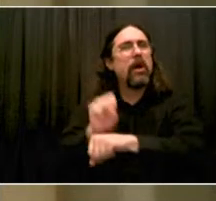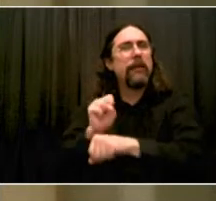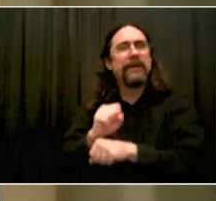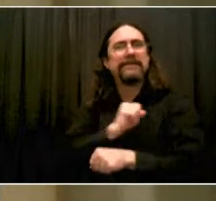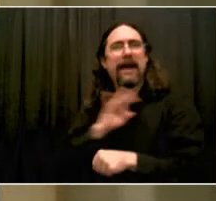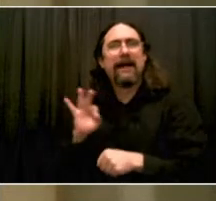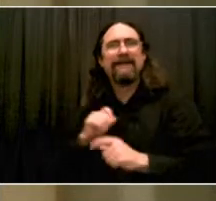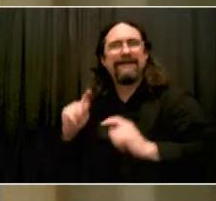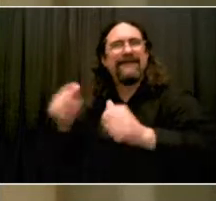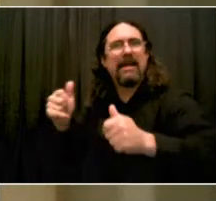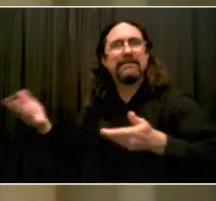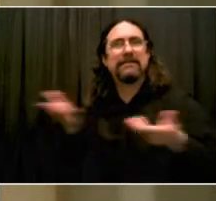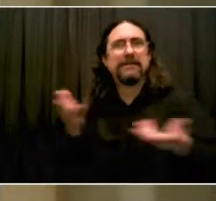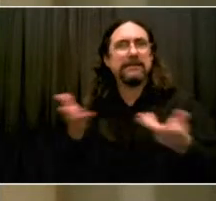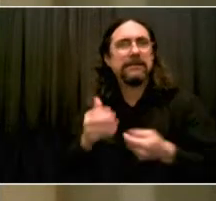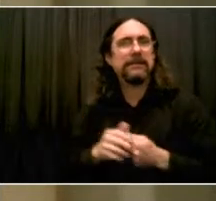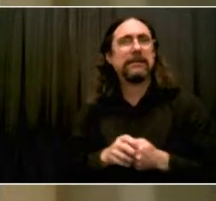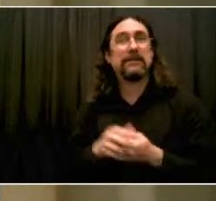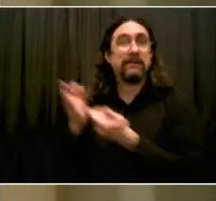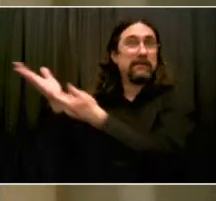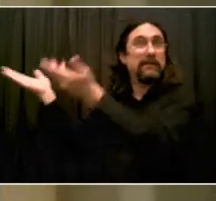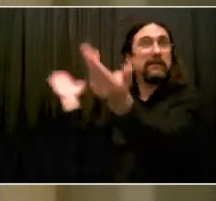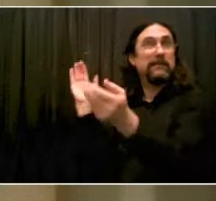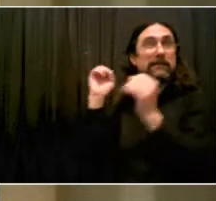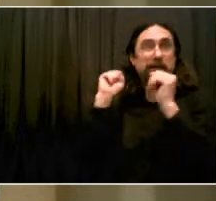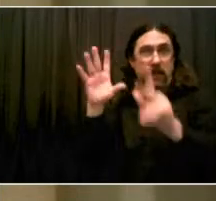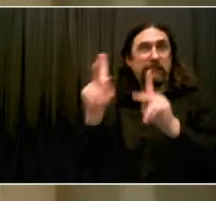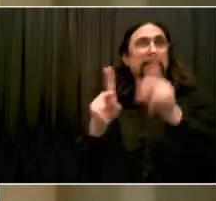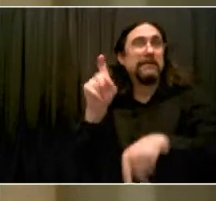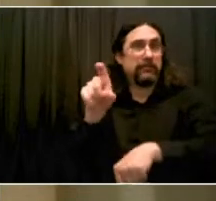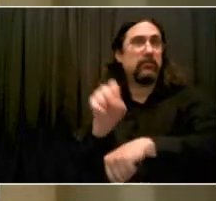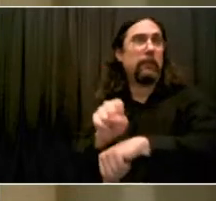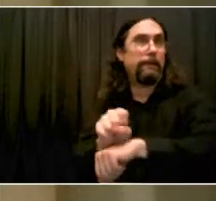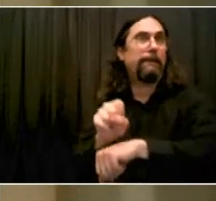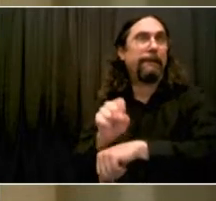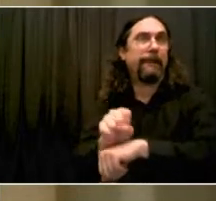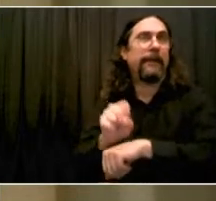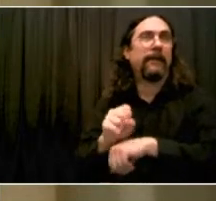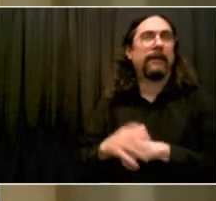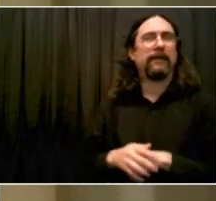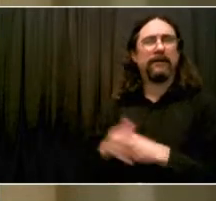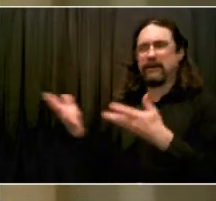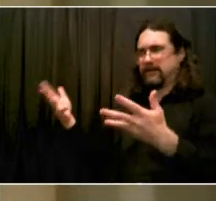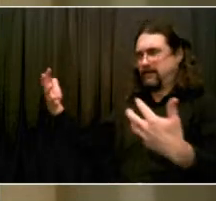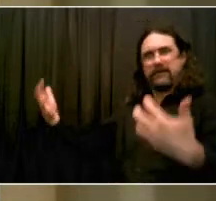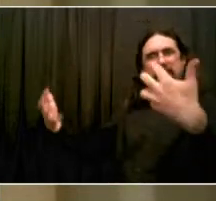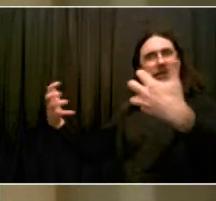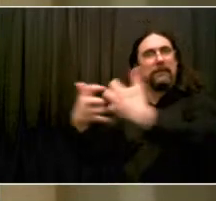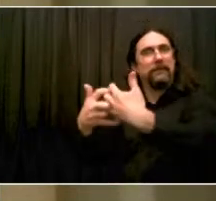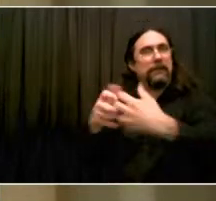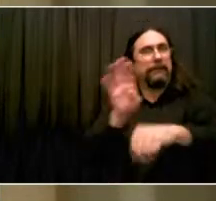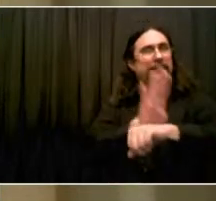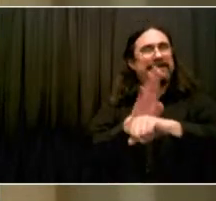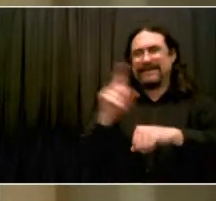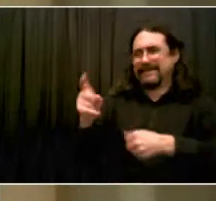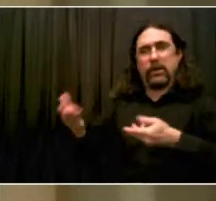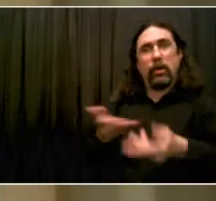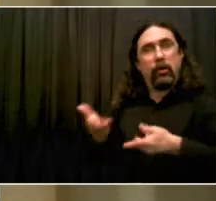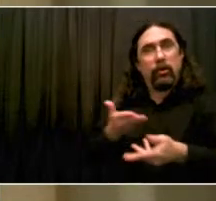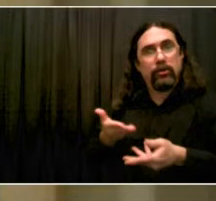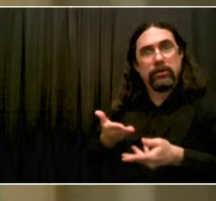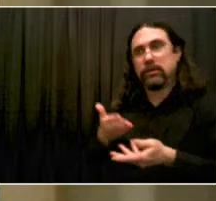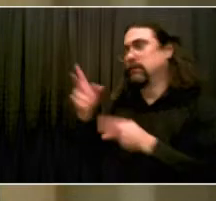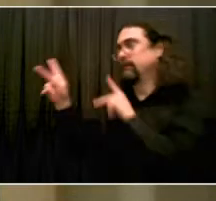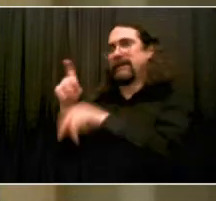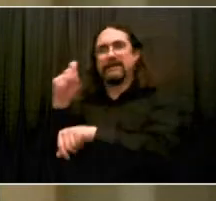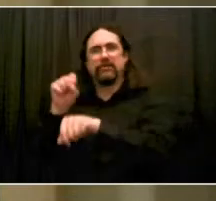can be an agent to help connect job seekers with those who want to hire, because we are